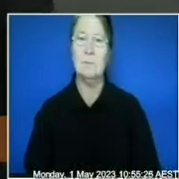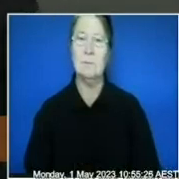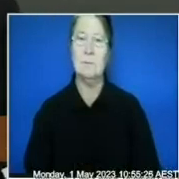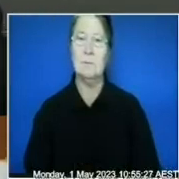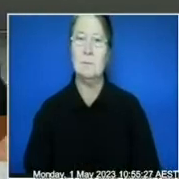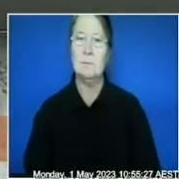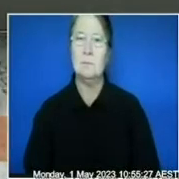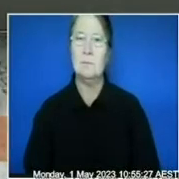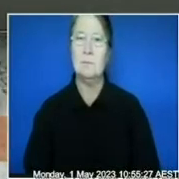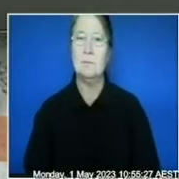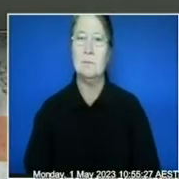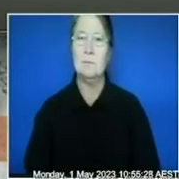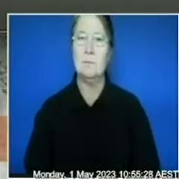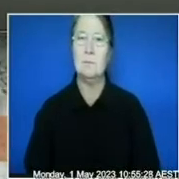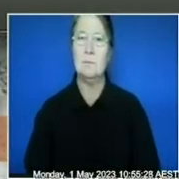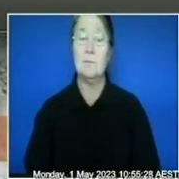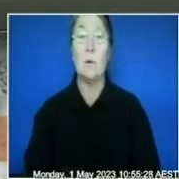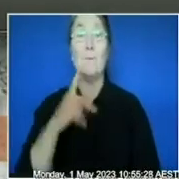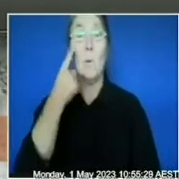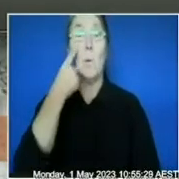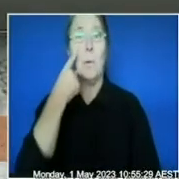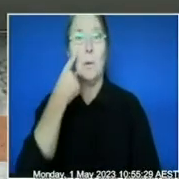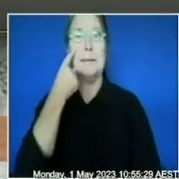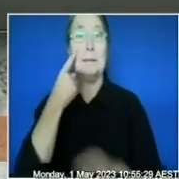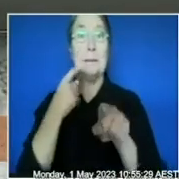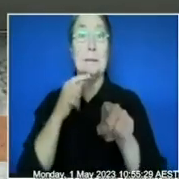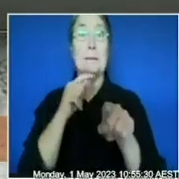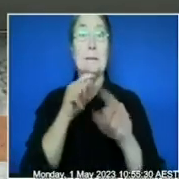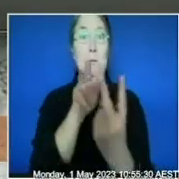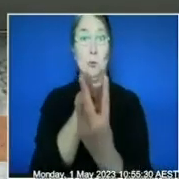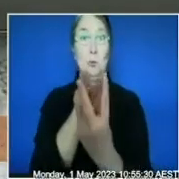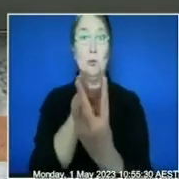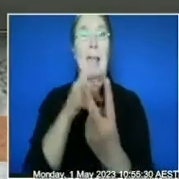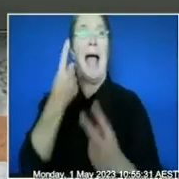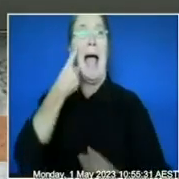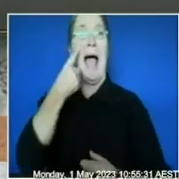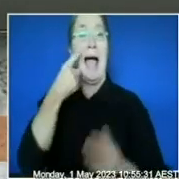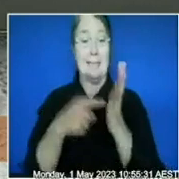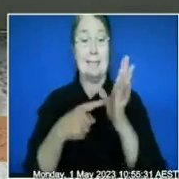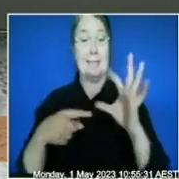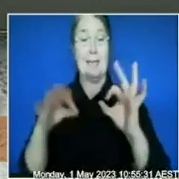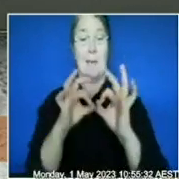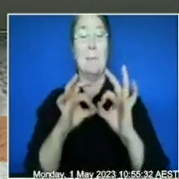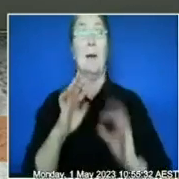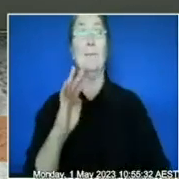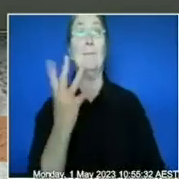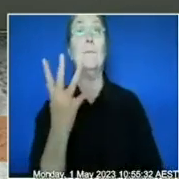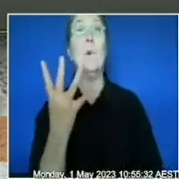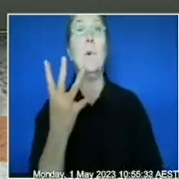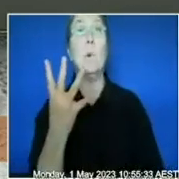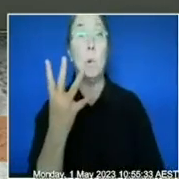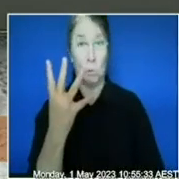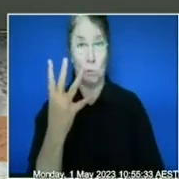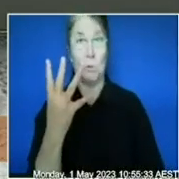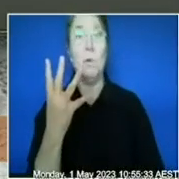Thank you, operator. And if I could now just move to page 6 of that presentation, which is